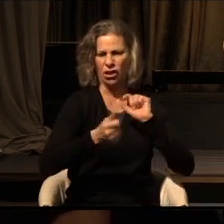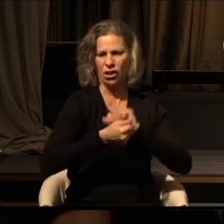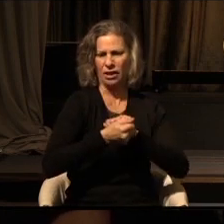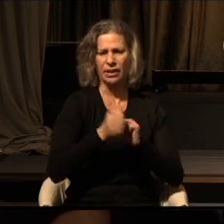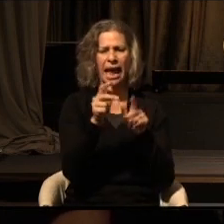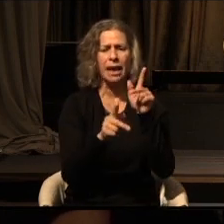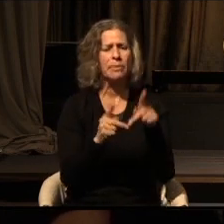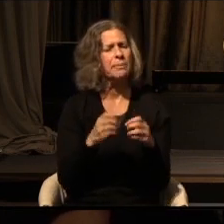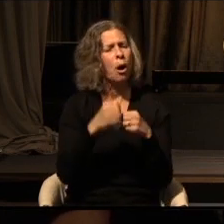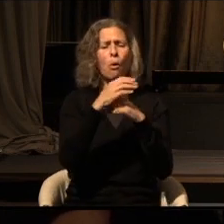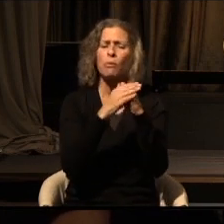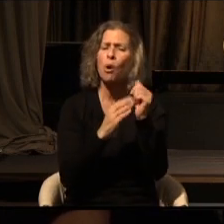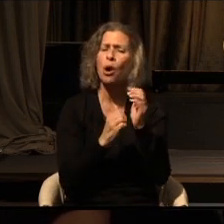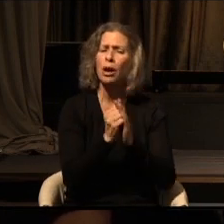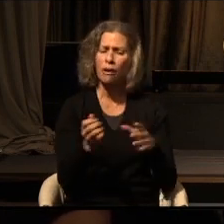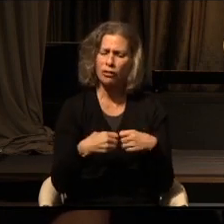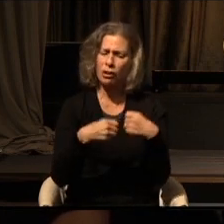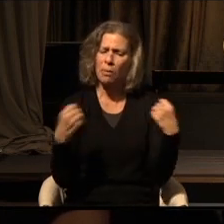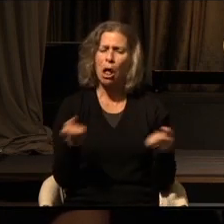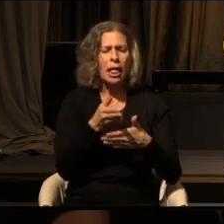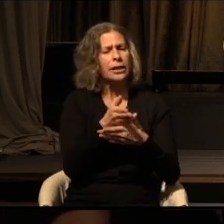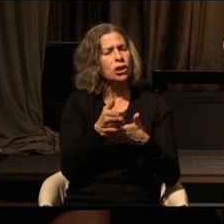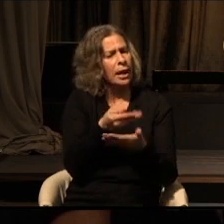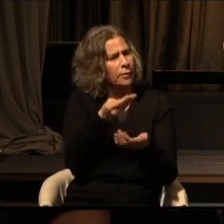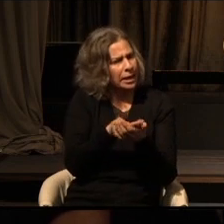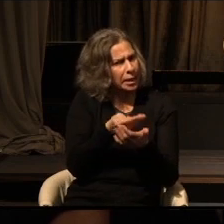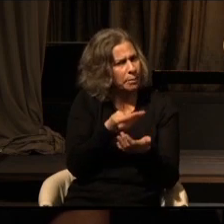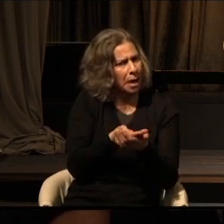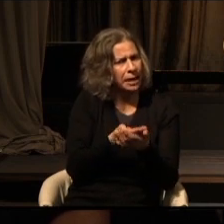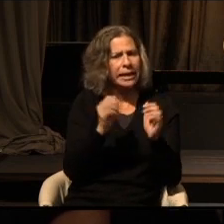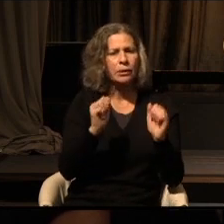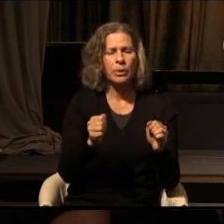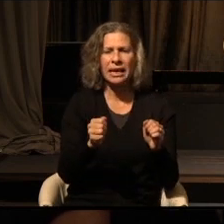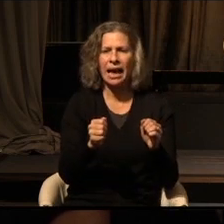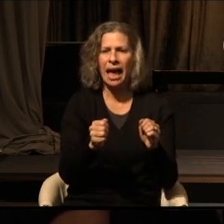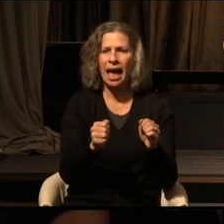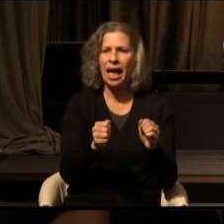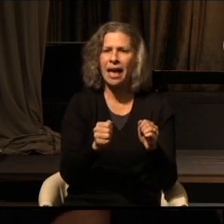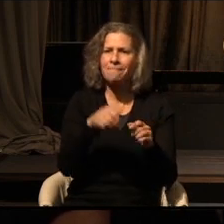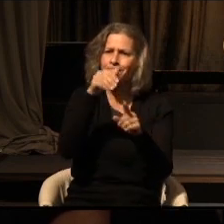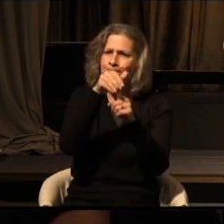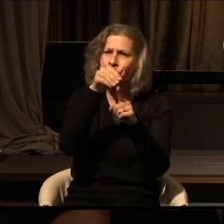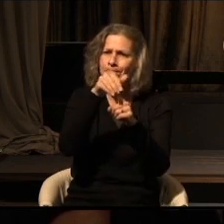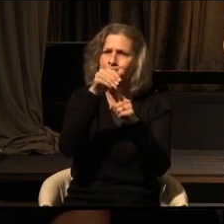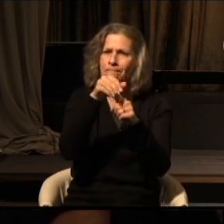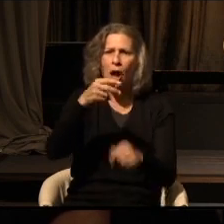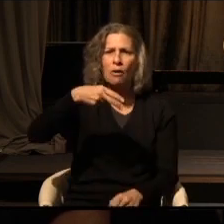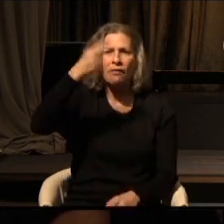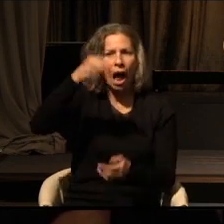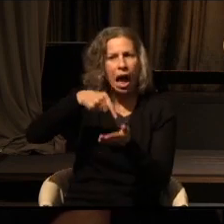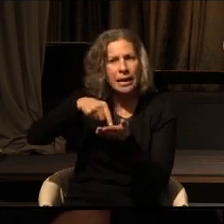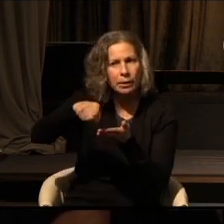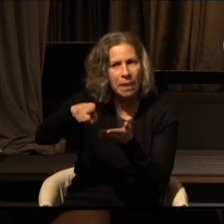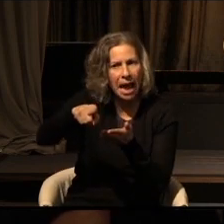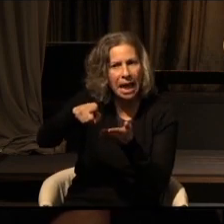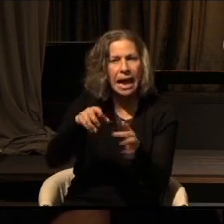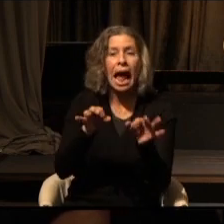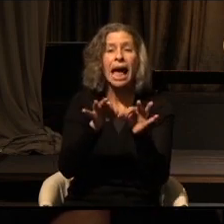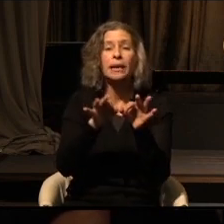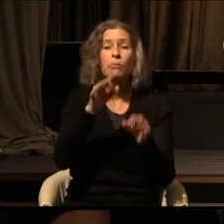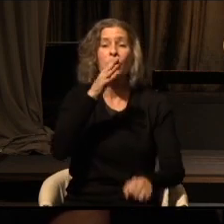comfortable sharing that information, it would be easier to lobby for higher pay and make sure that women and people of color are paid